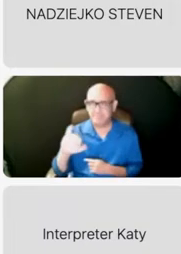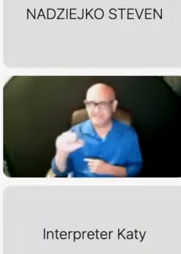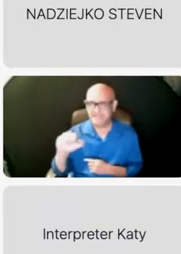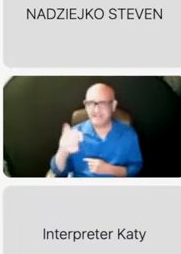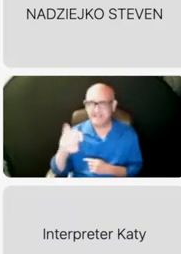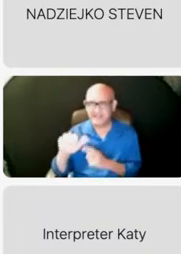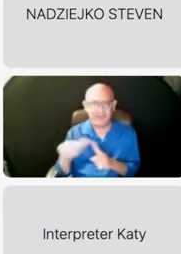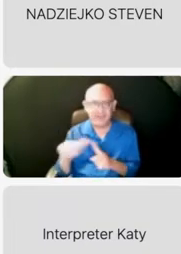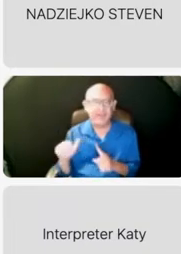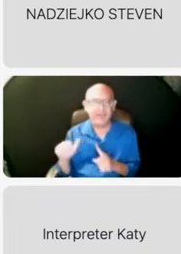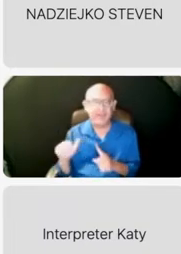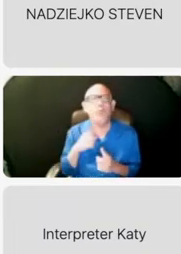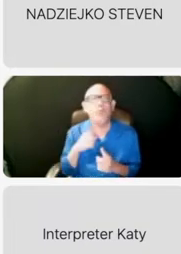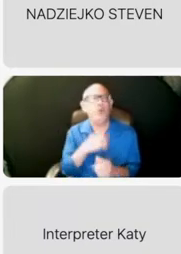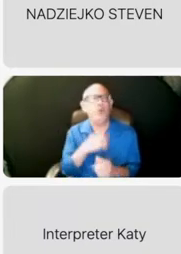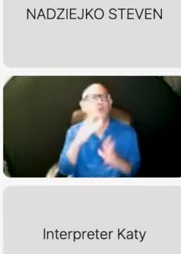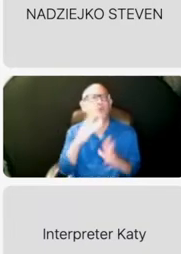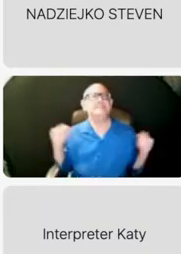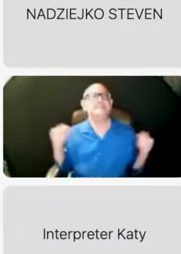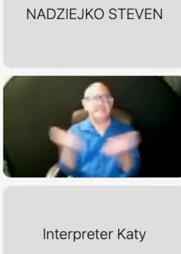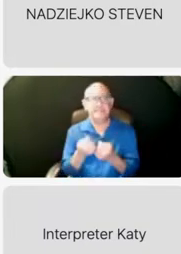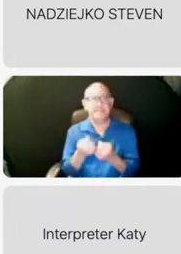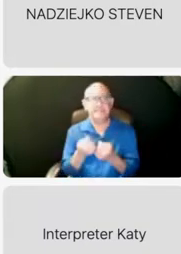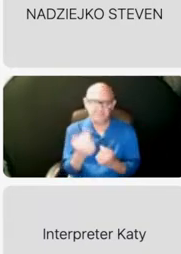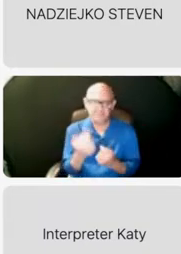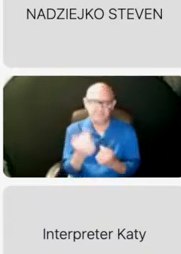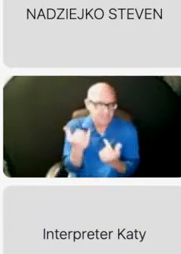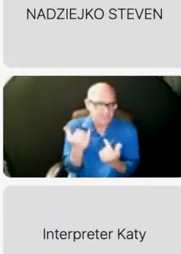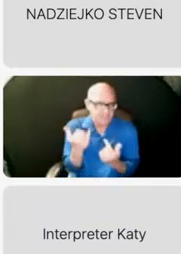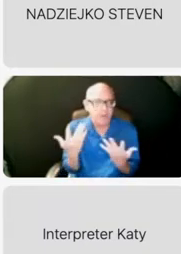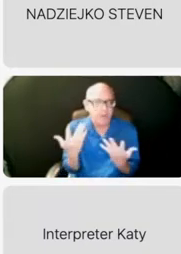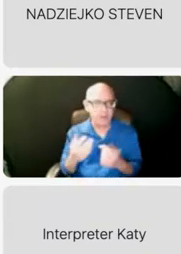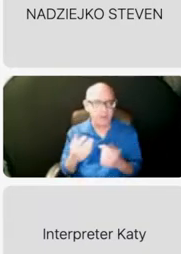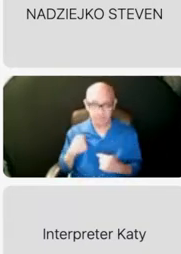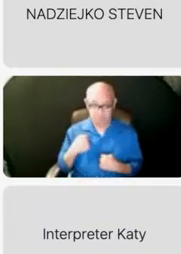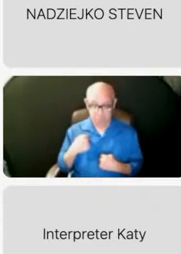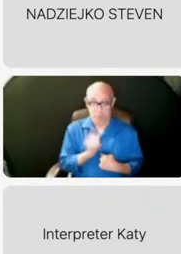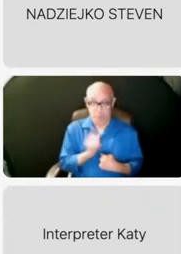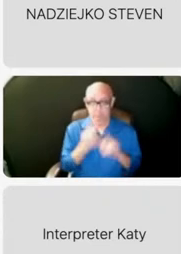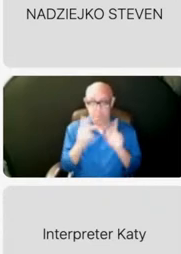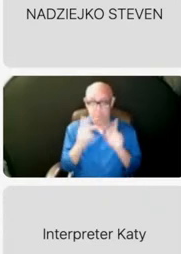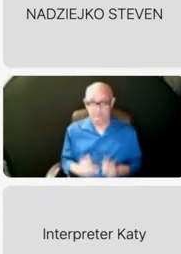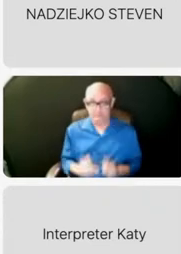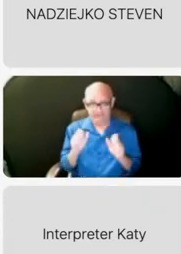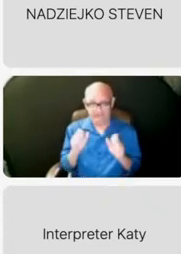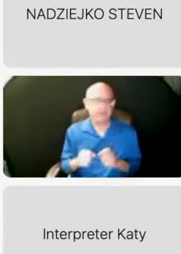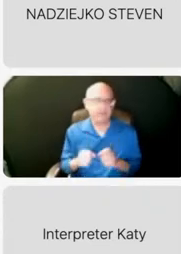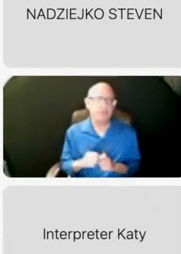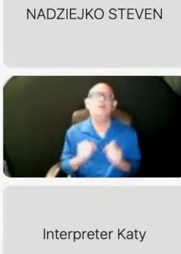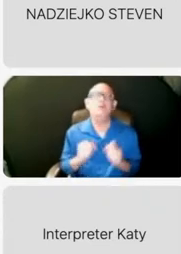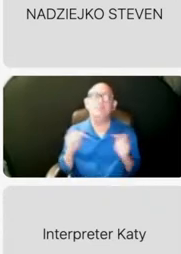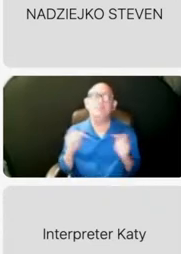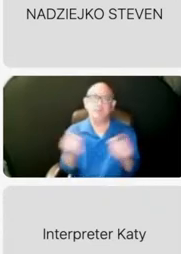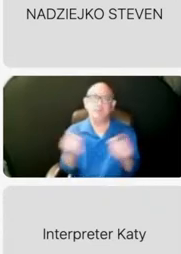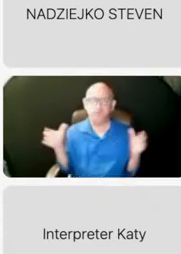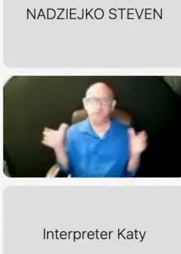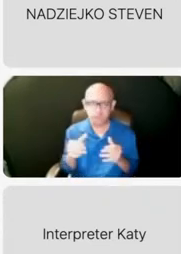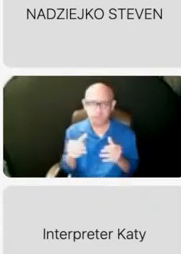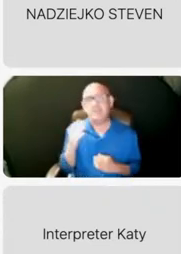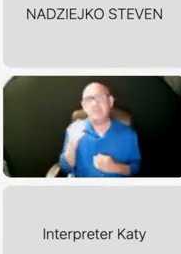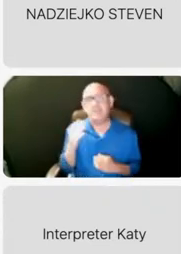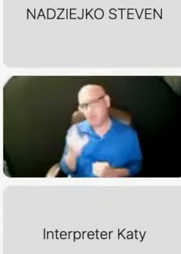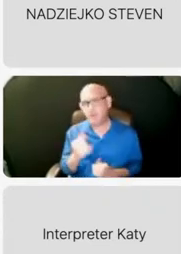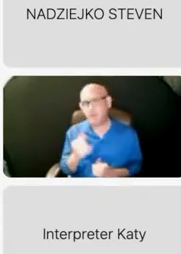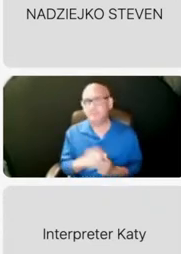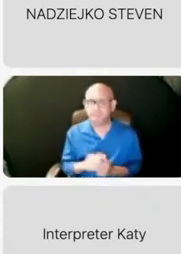that's that's what makes it it can't only be one person so thank you thank you